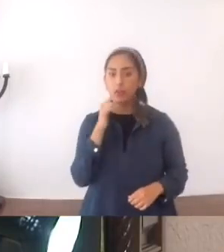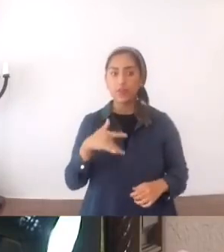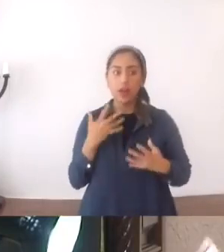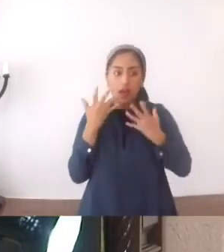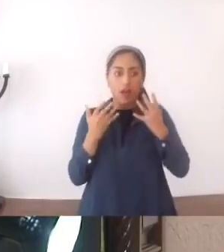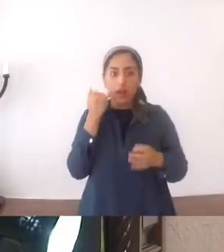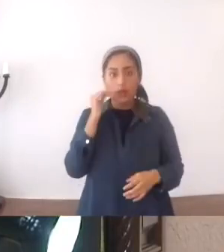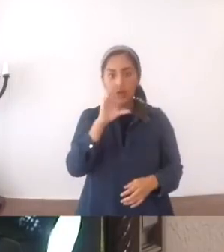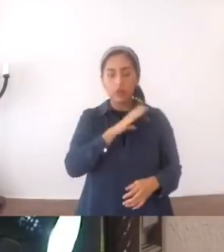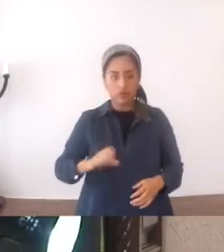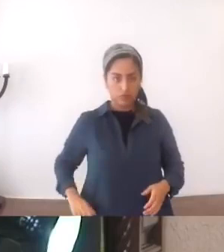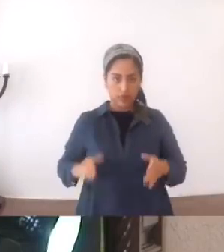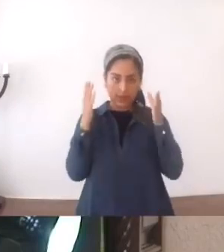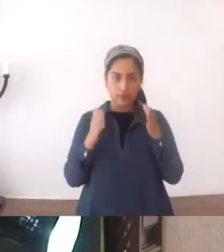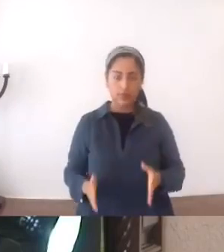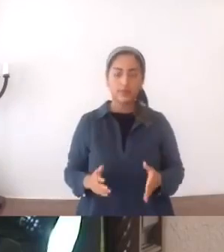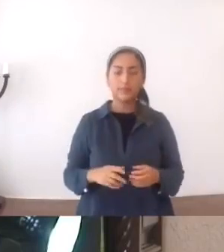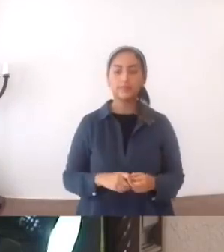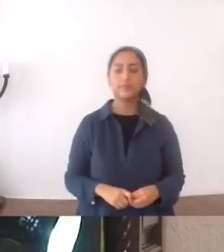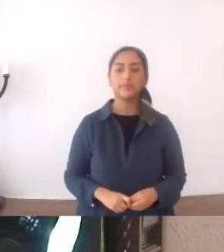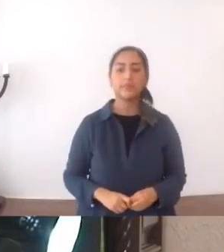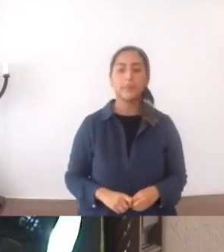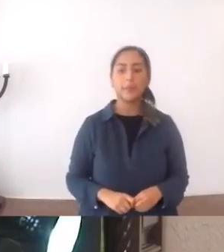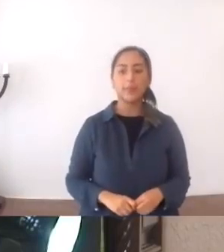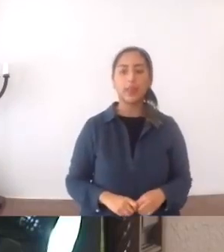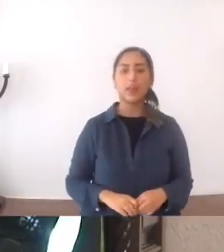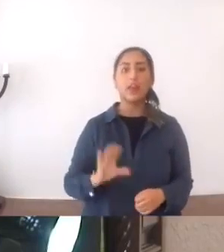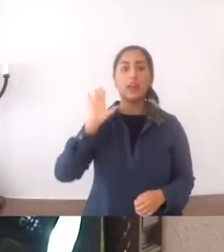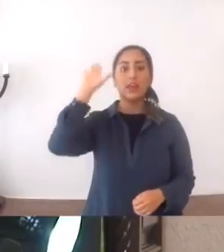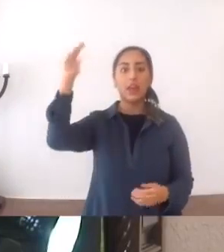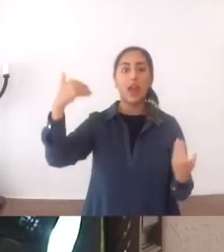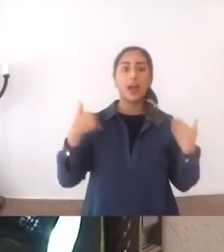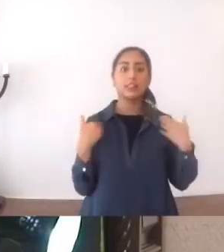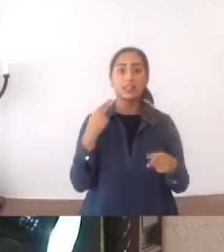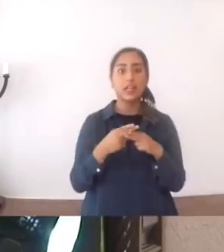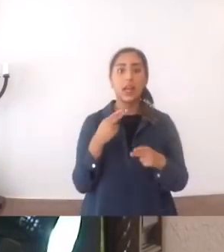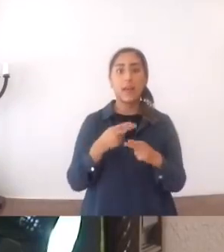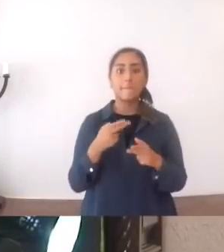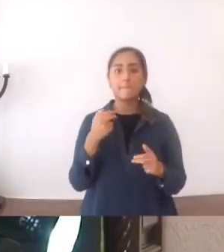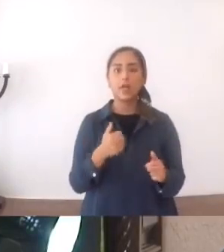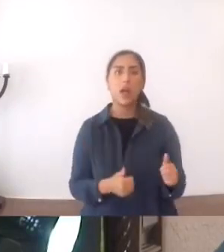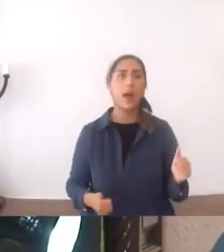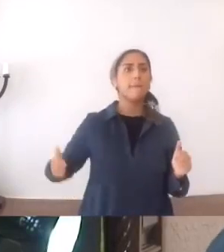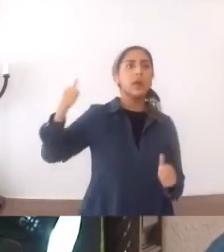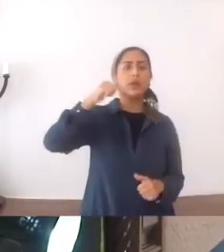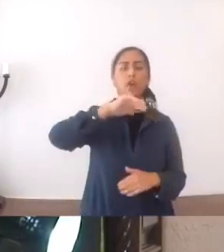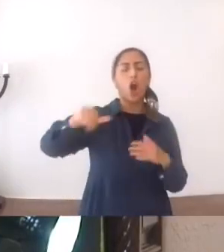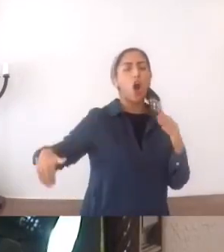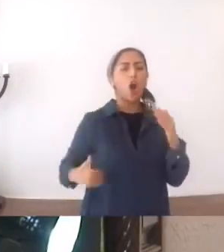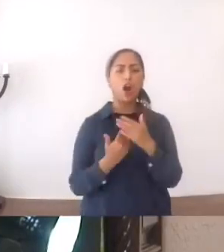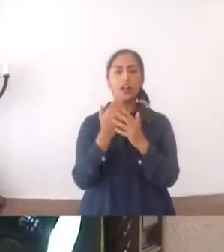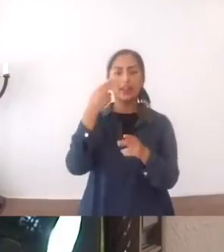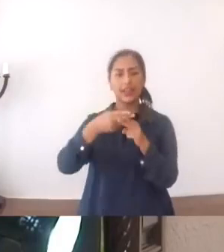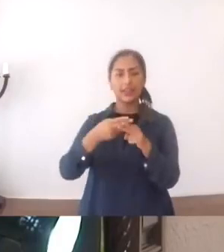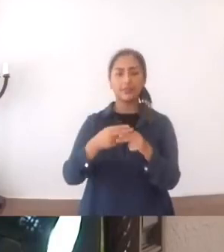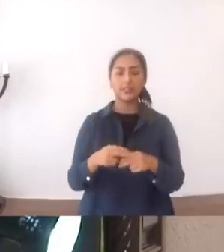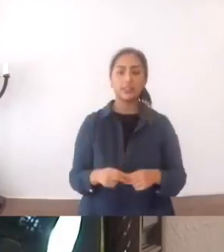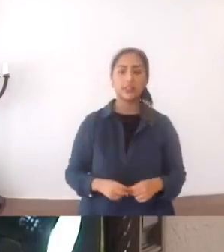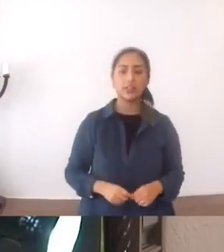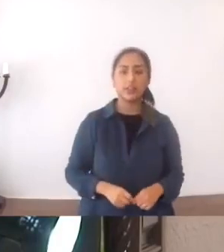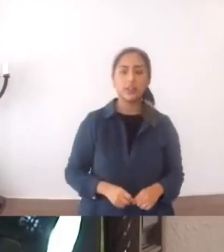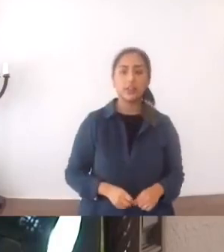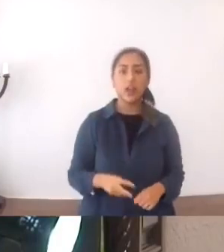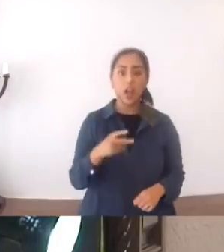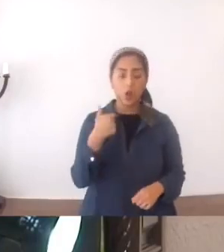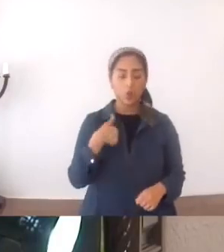salvation. Entonces no te ofendas si eres cristiano. So don't be offended if you're a Christian. Él tiene un nombre que es sobre todo nombre. He has a